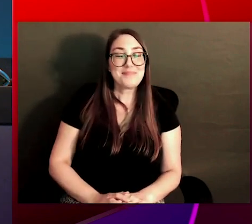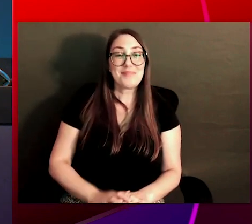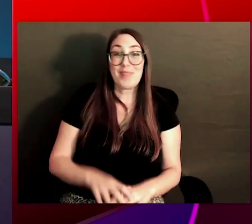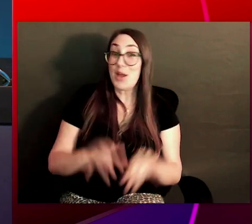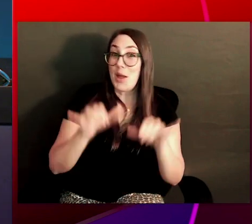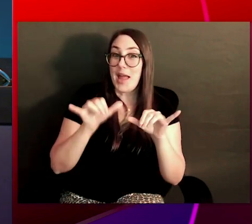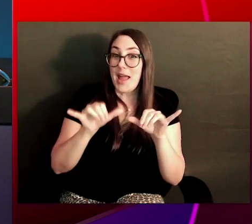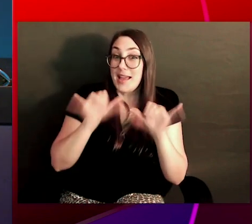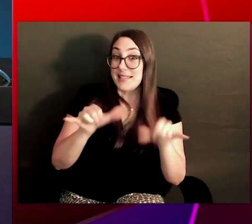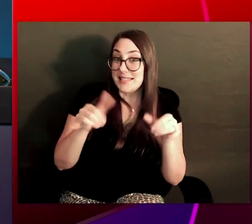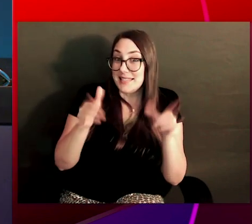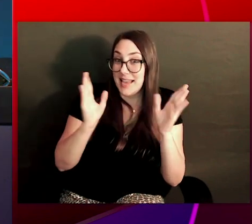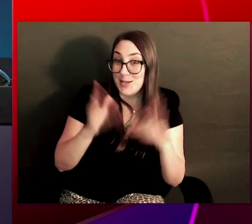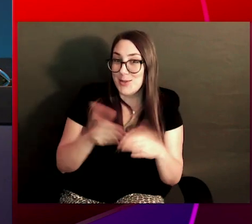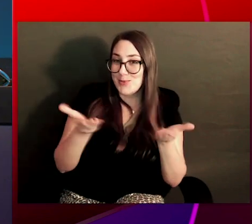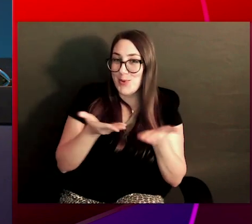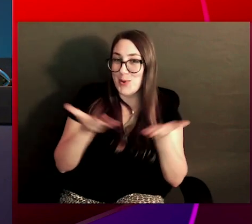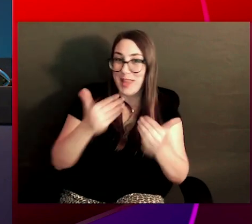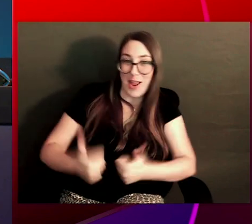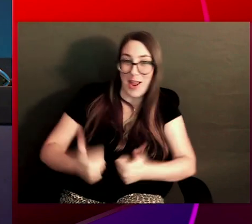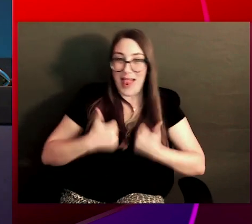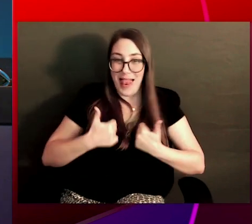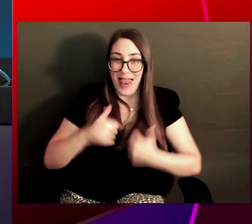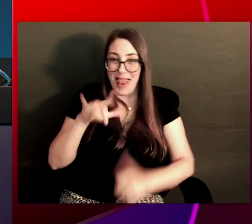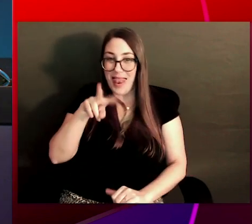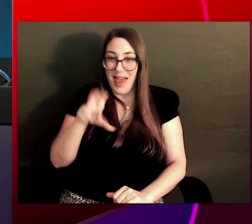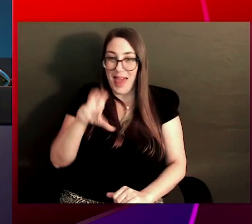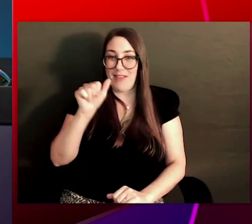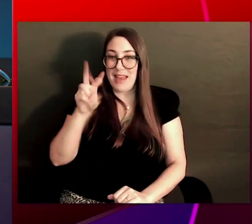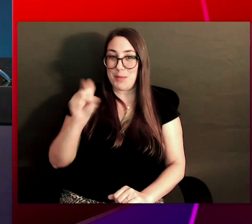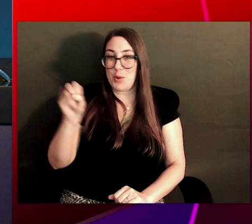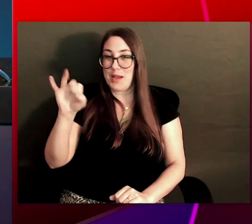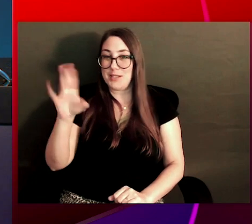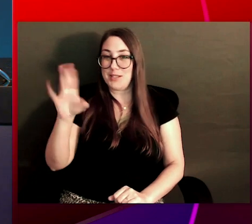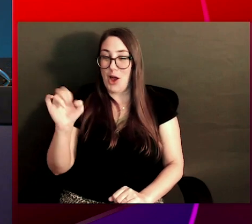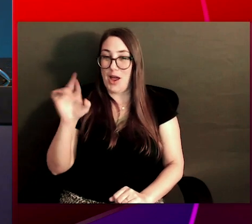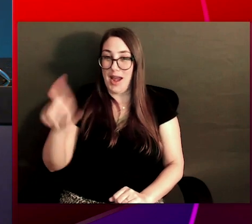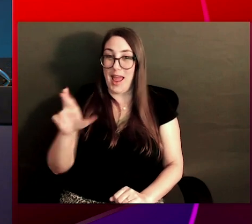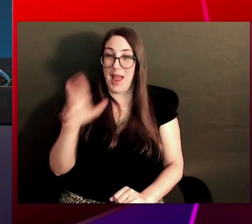have more here live, and AWS On Air will resume. No more